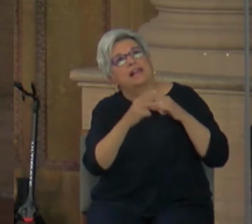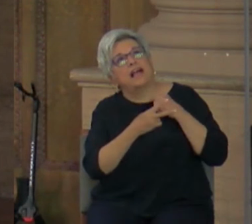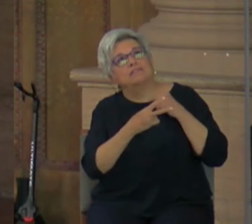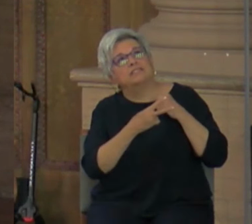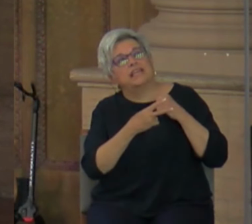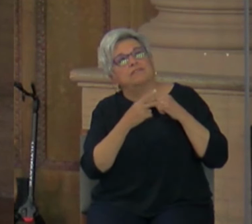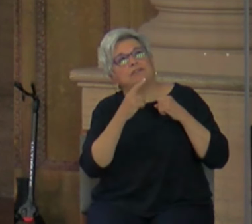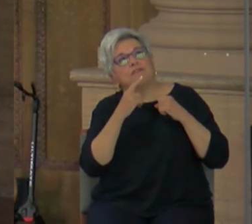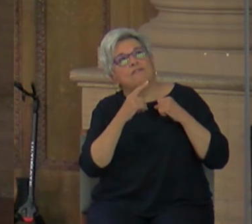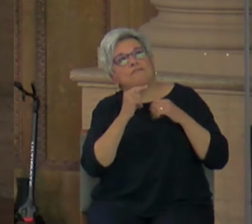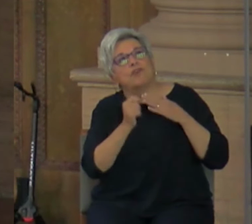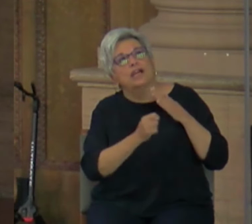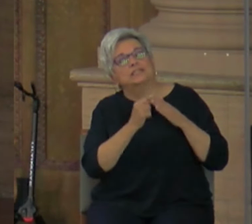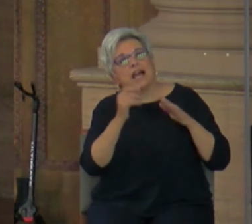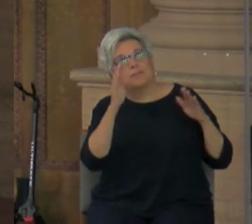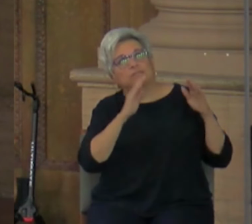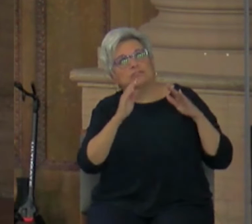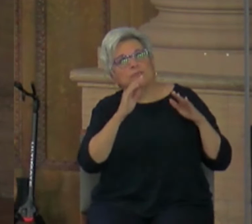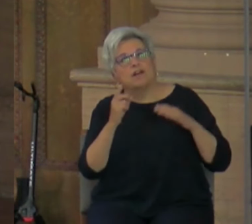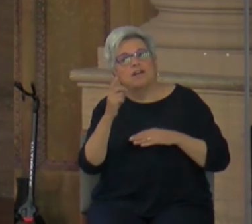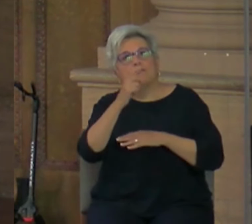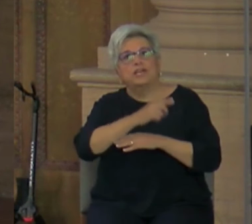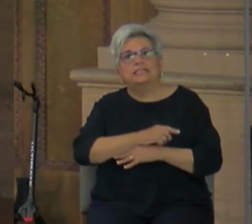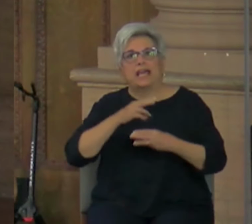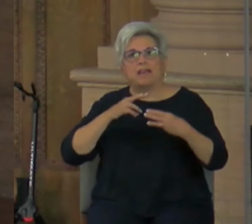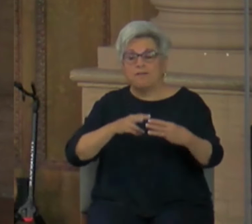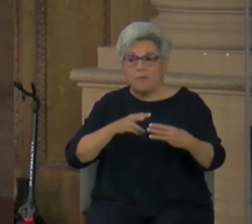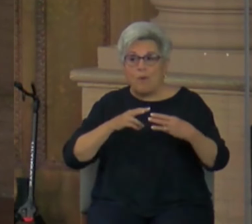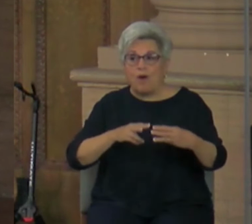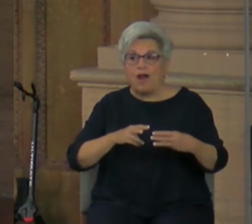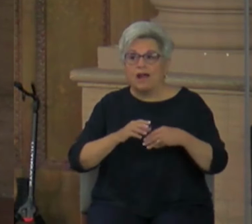of trouble, for the day of battle and war?"